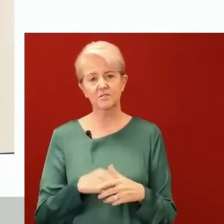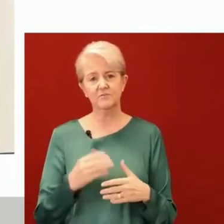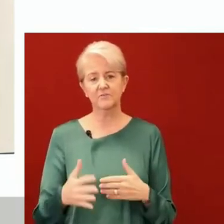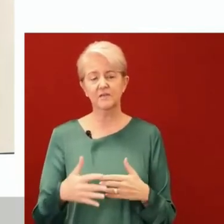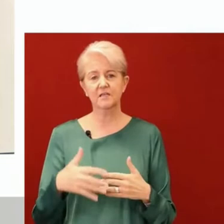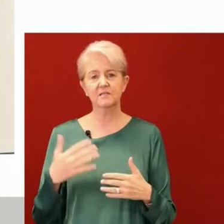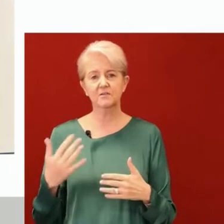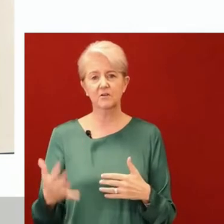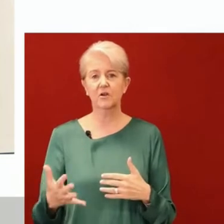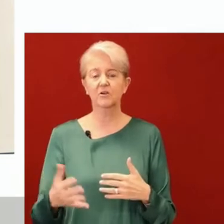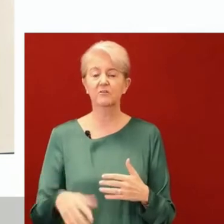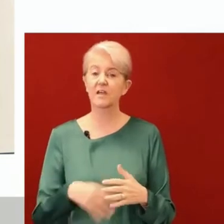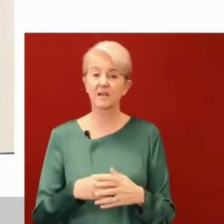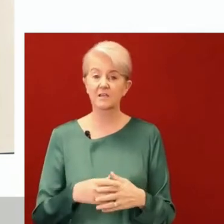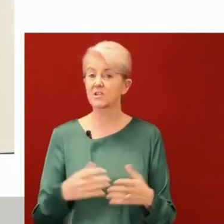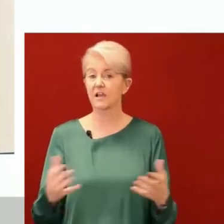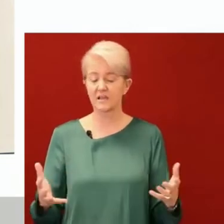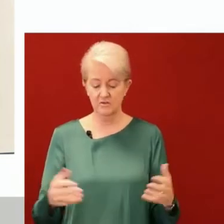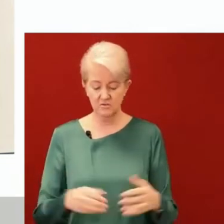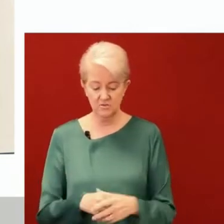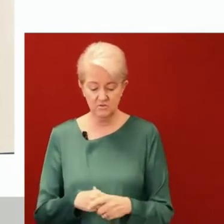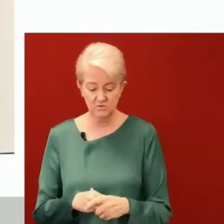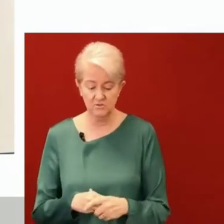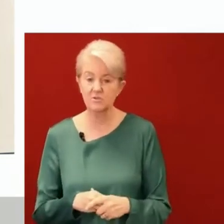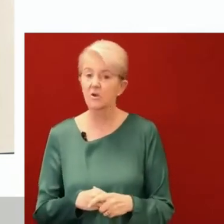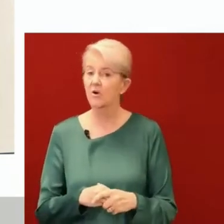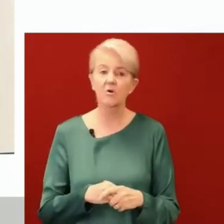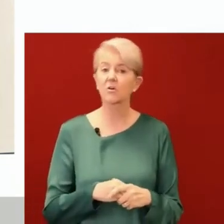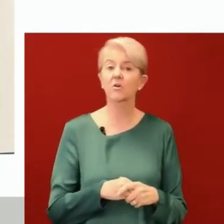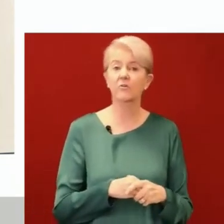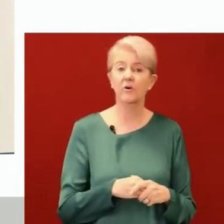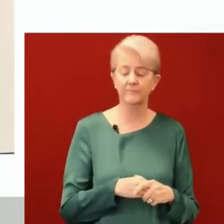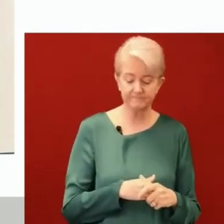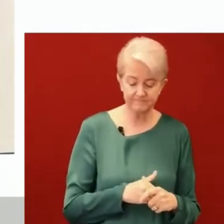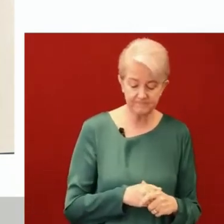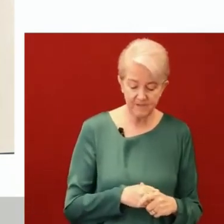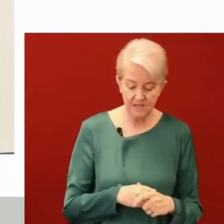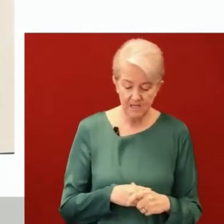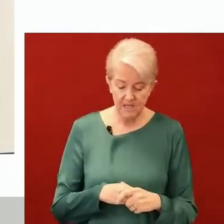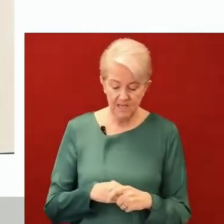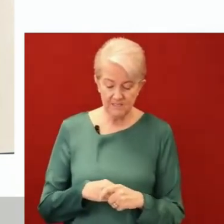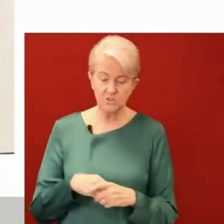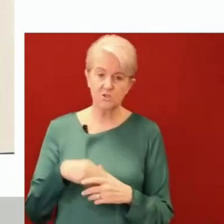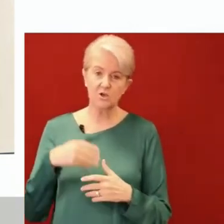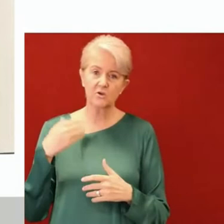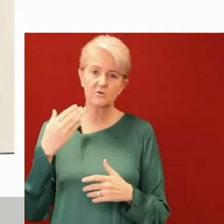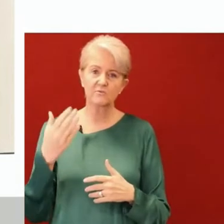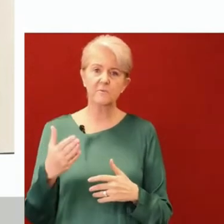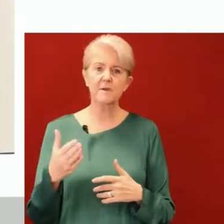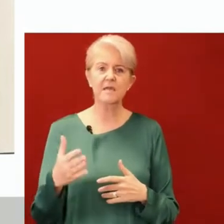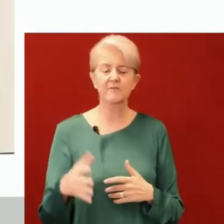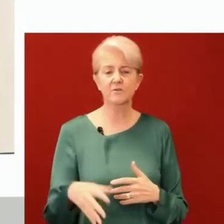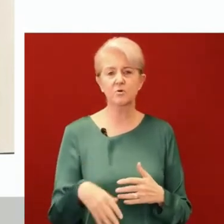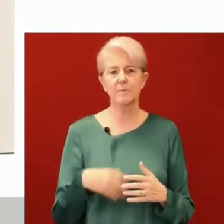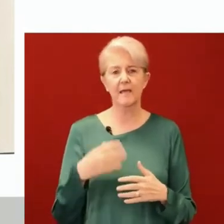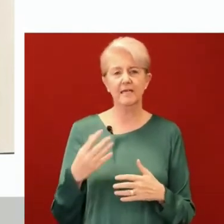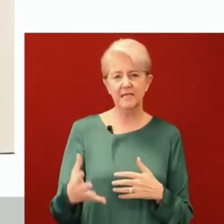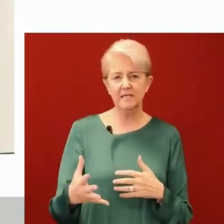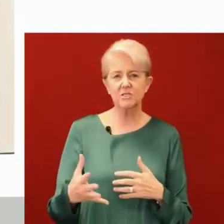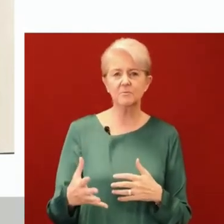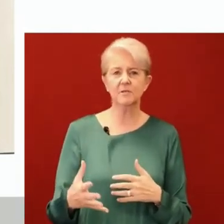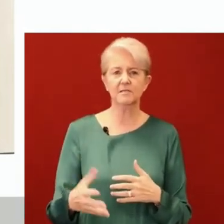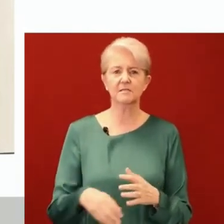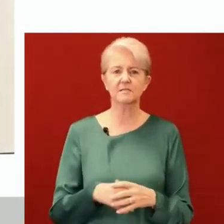every day of her life, just to feed, clothe and educate her two daughters all on her own. So for me, if I talk